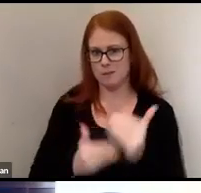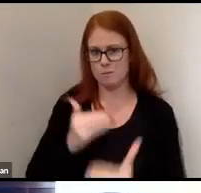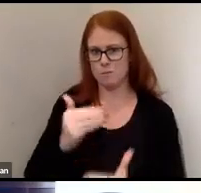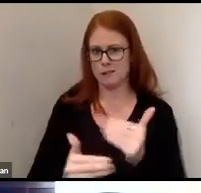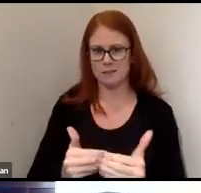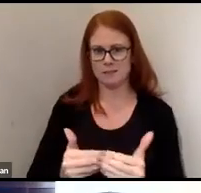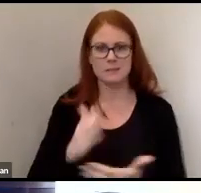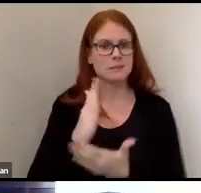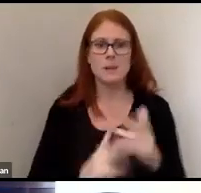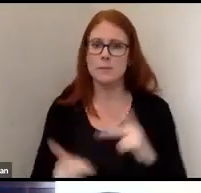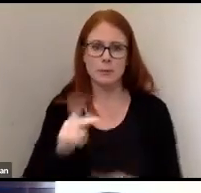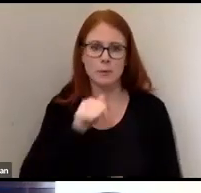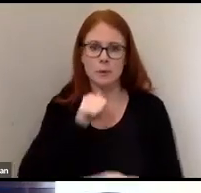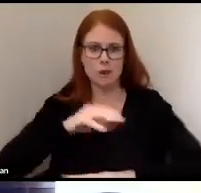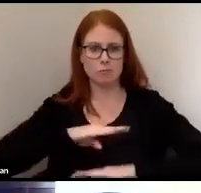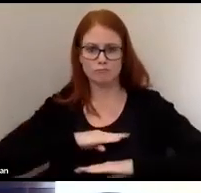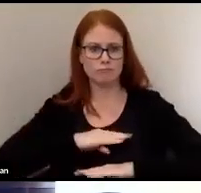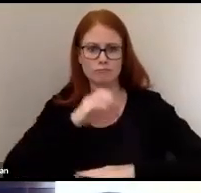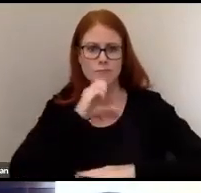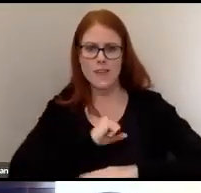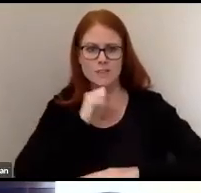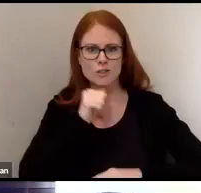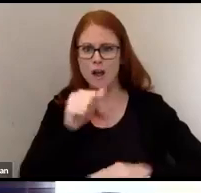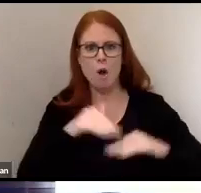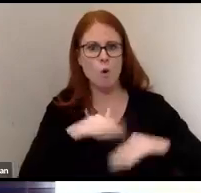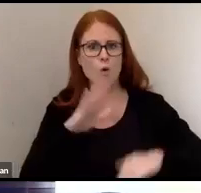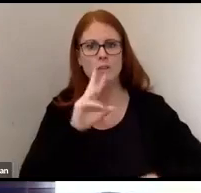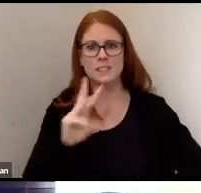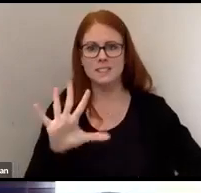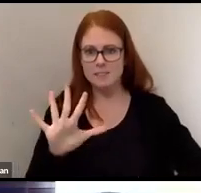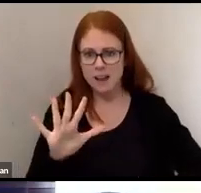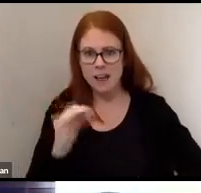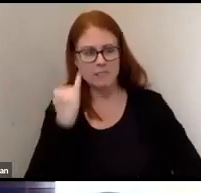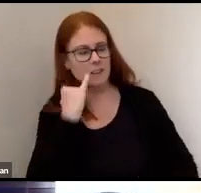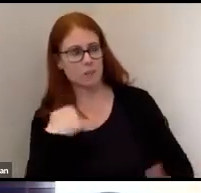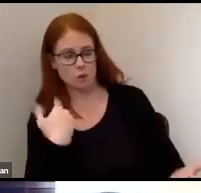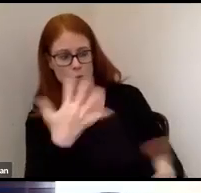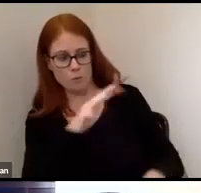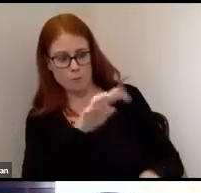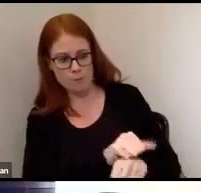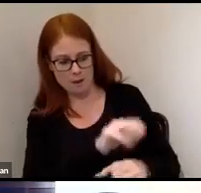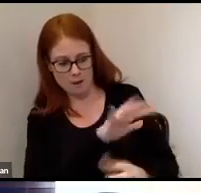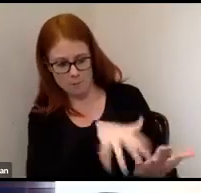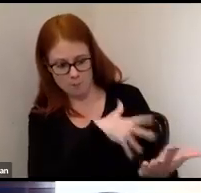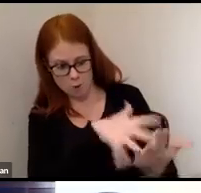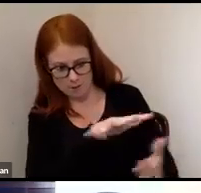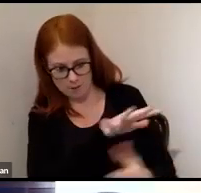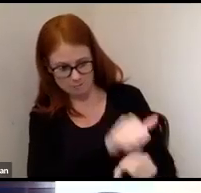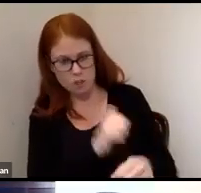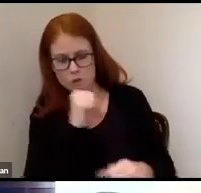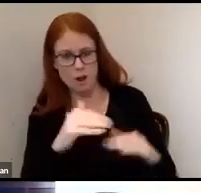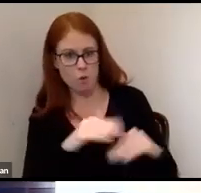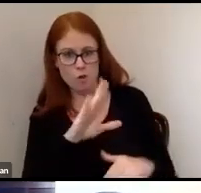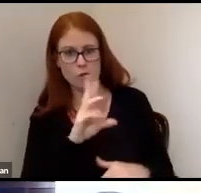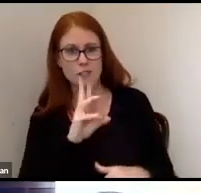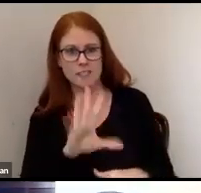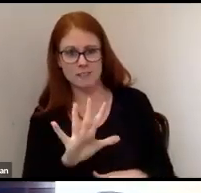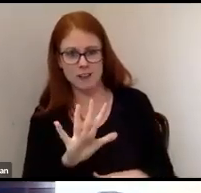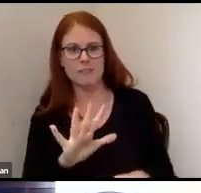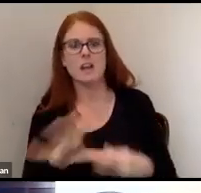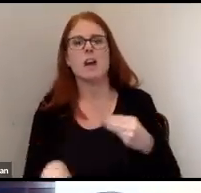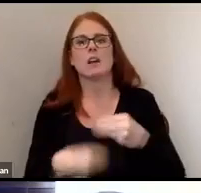the age requirement. When you book an appointment and you don't meet the age requirement, you are really creating additional work for